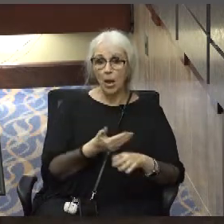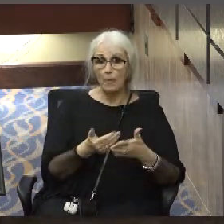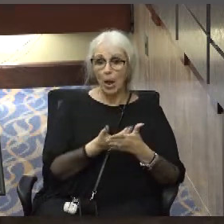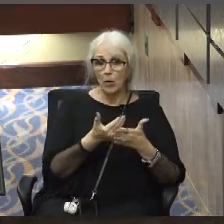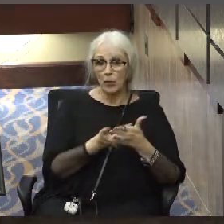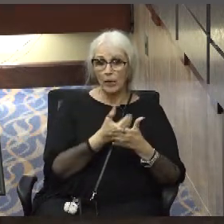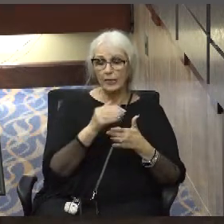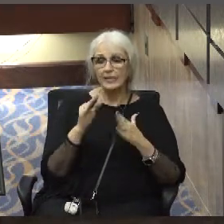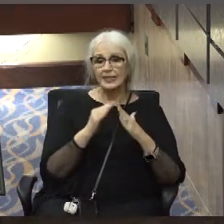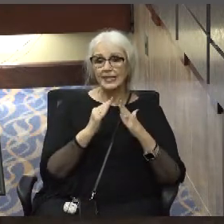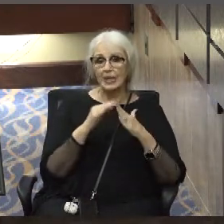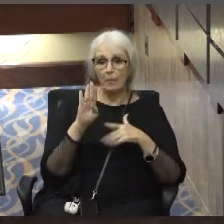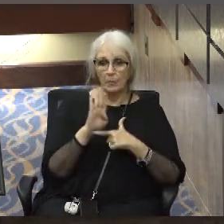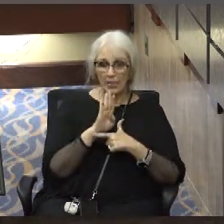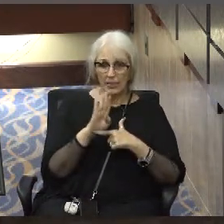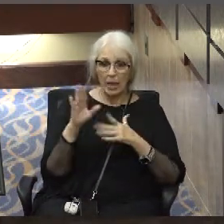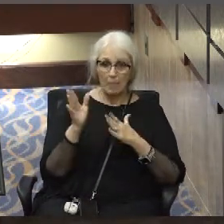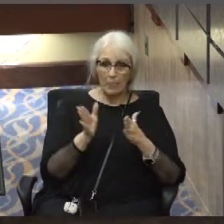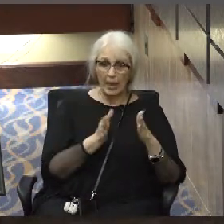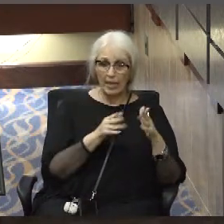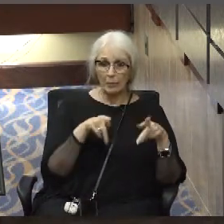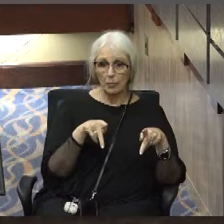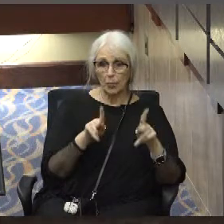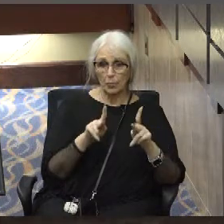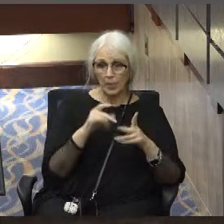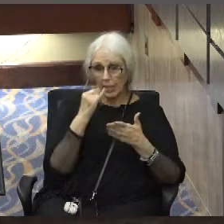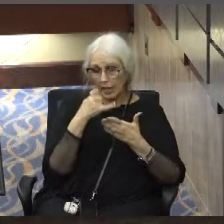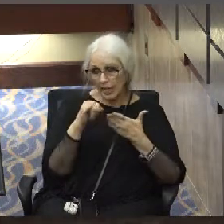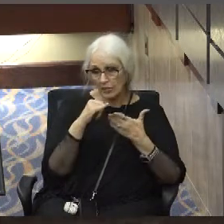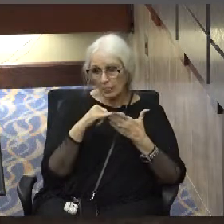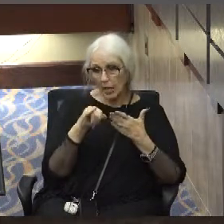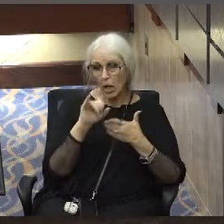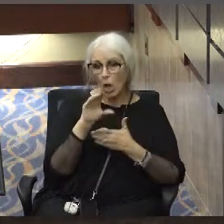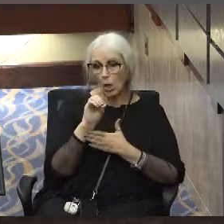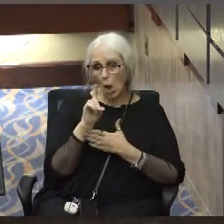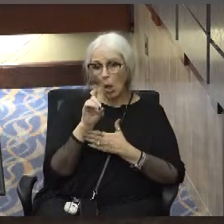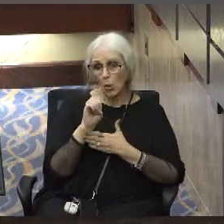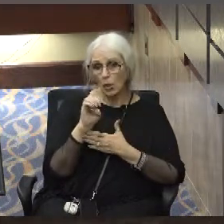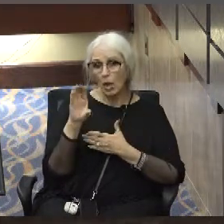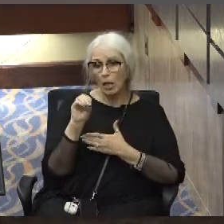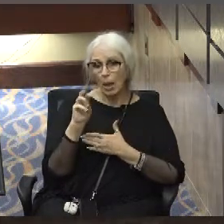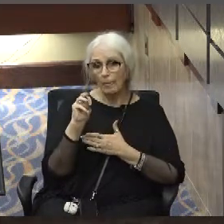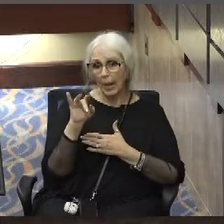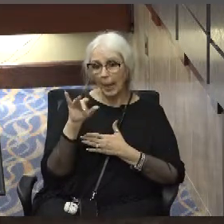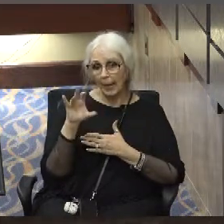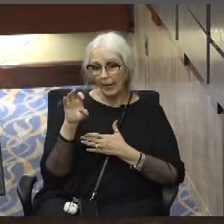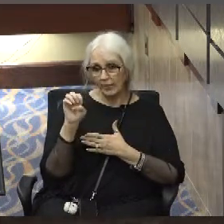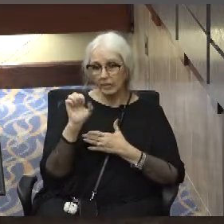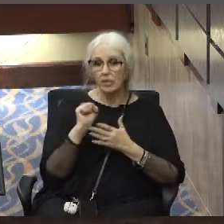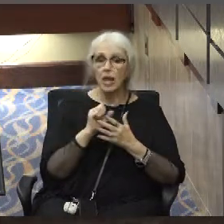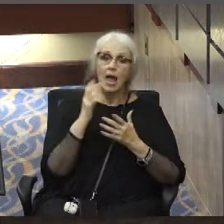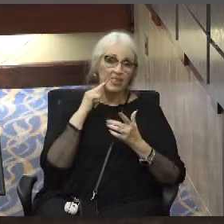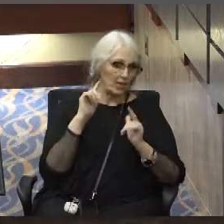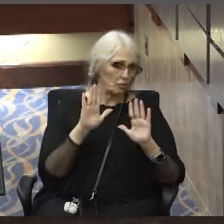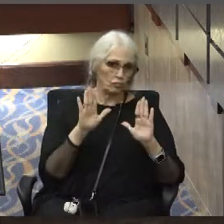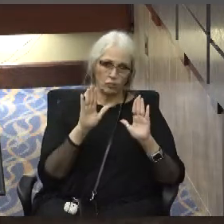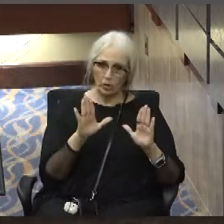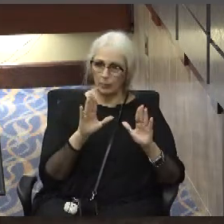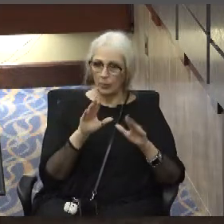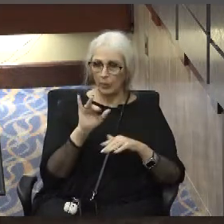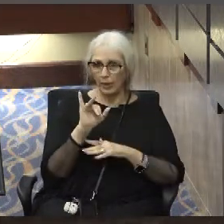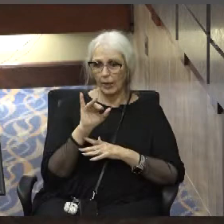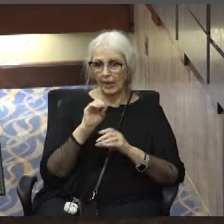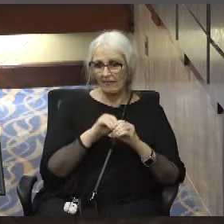city business related to planning, permits, inspection, code compliance, and some other things. But I think this is a great investment. This is